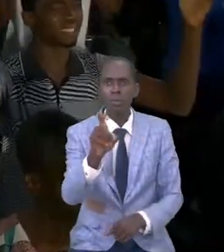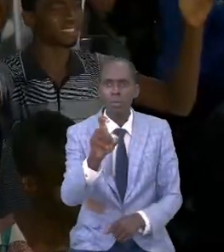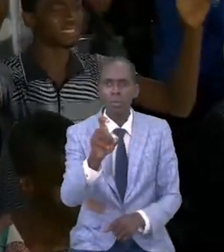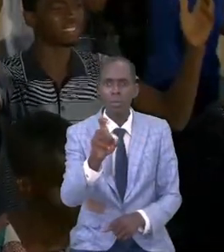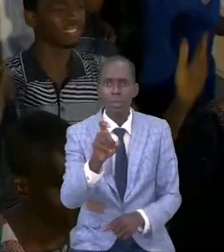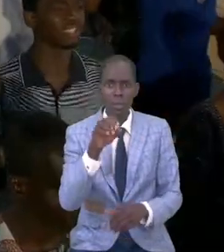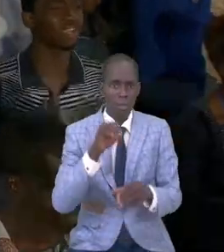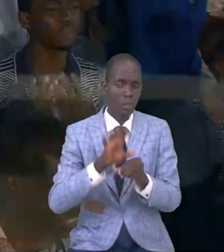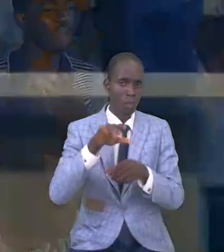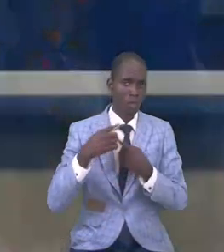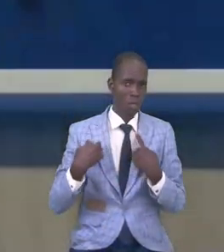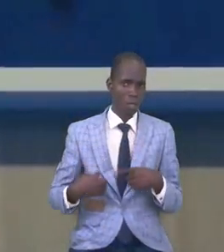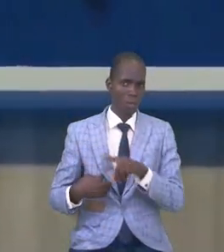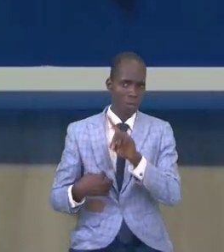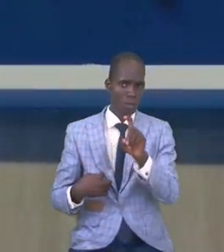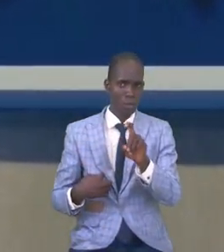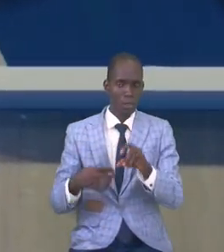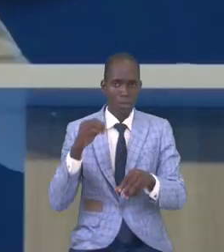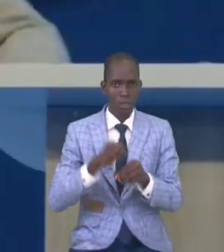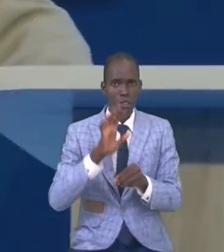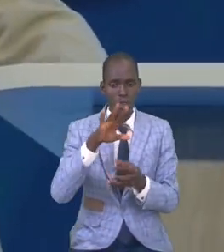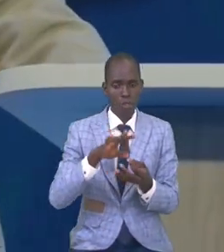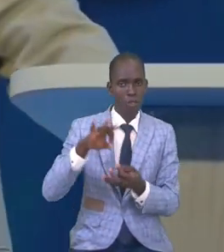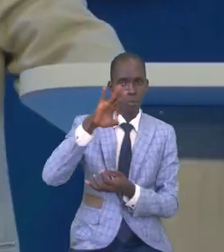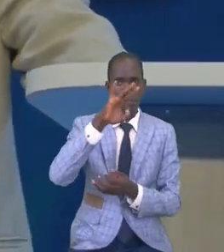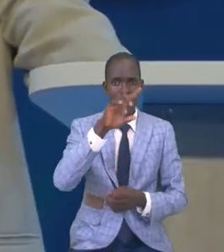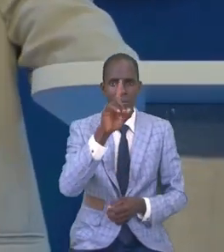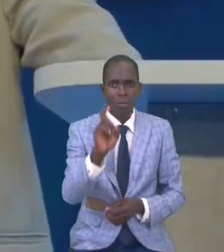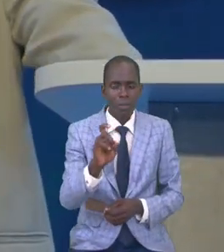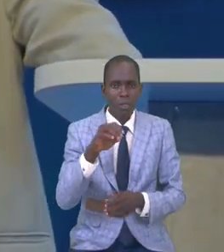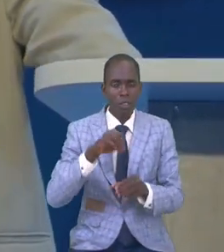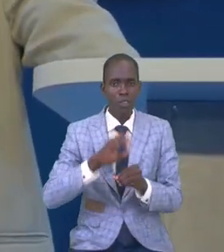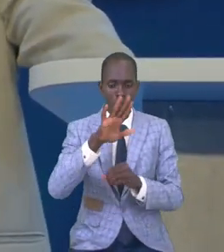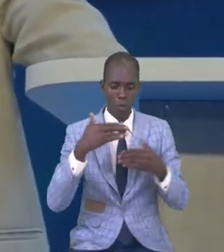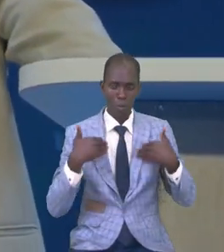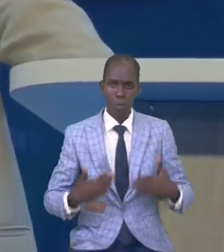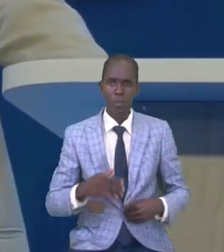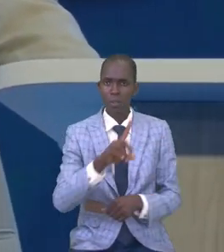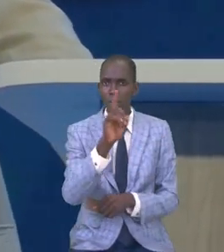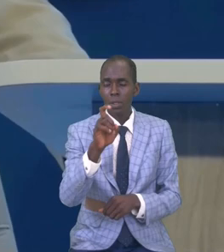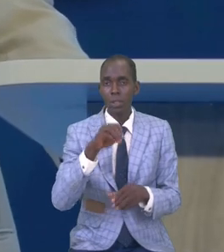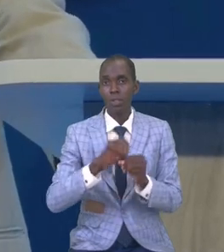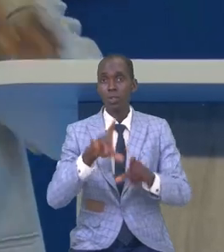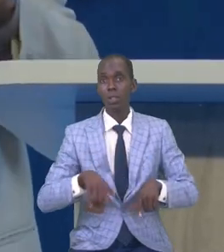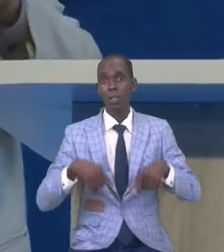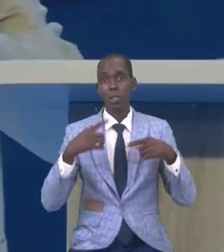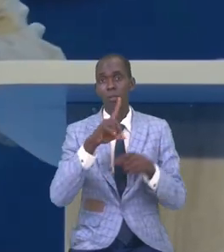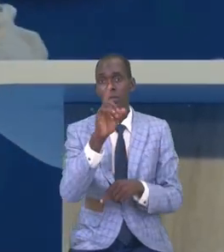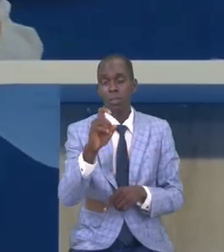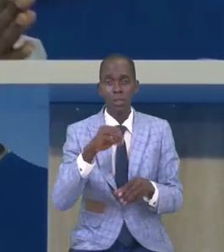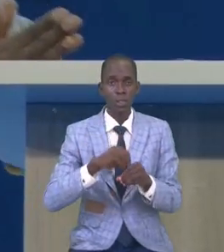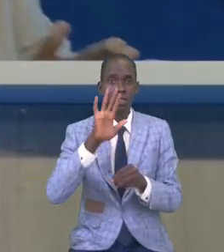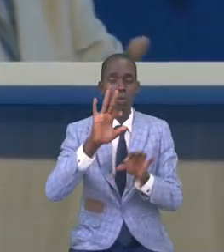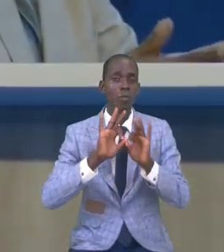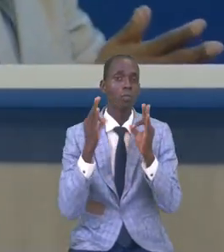In your heart, in your spirit, in your body, in your life, in your